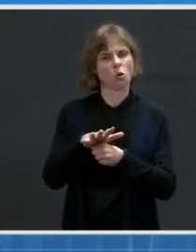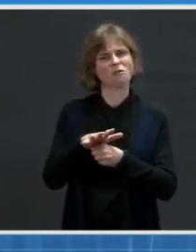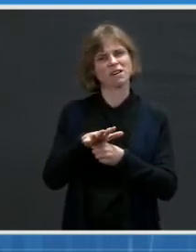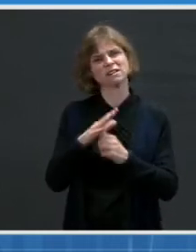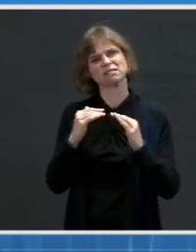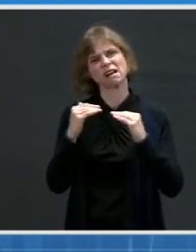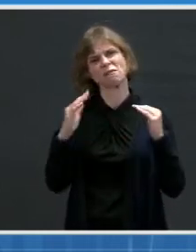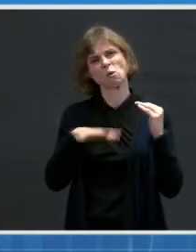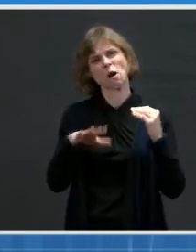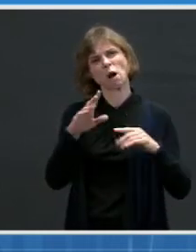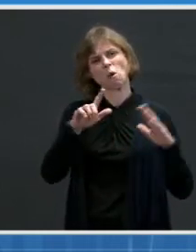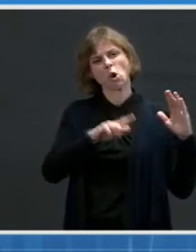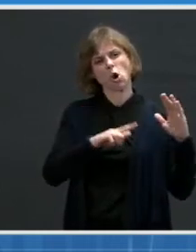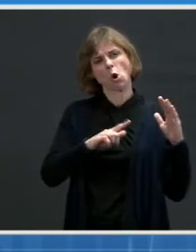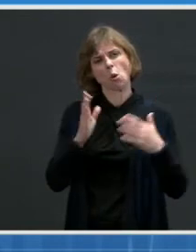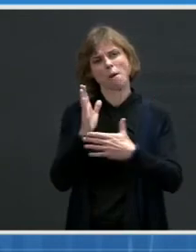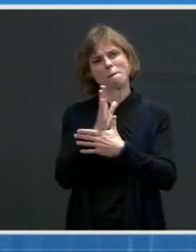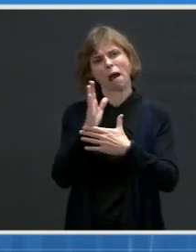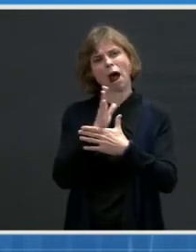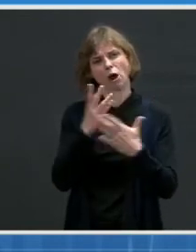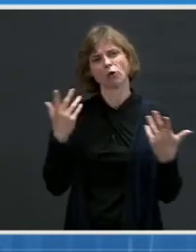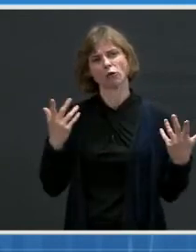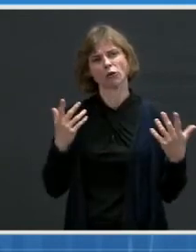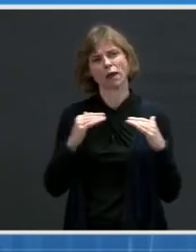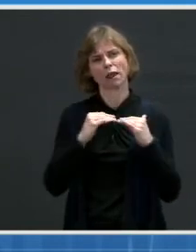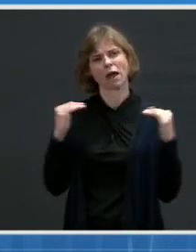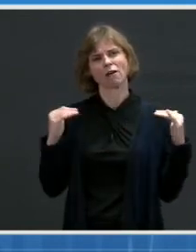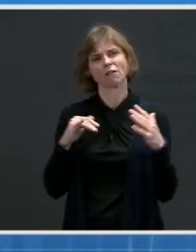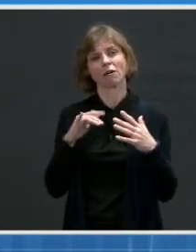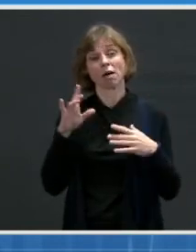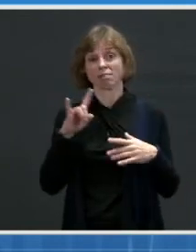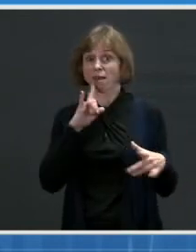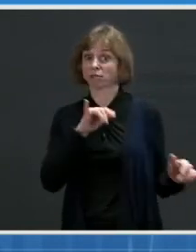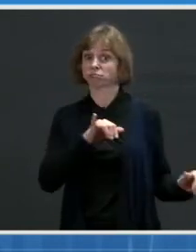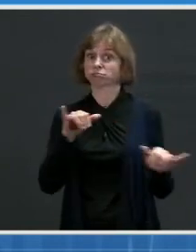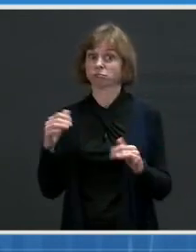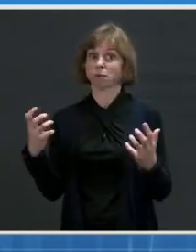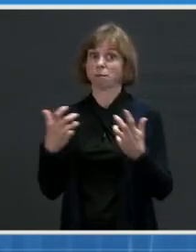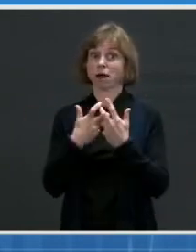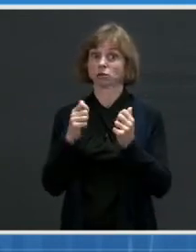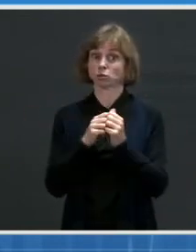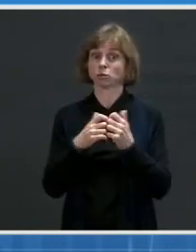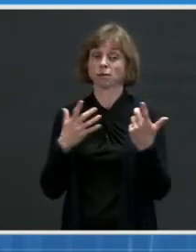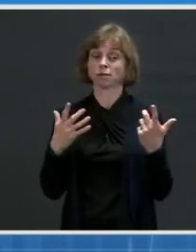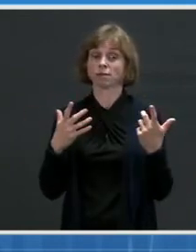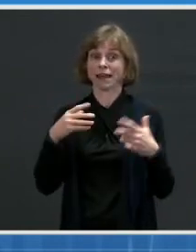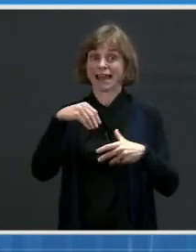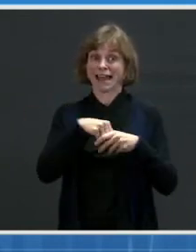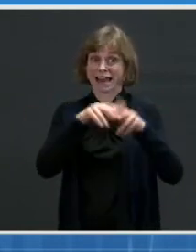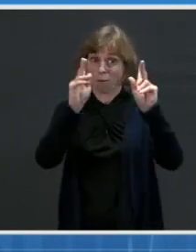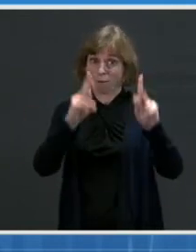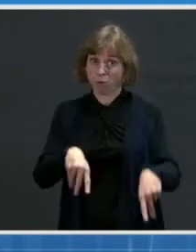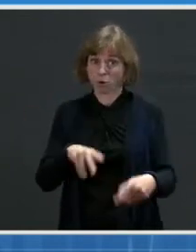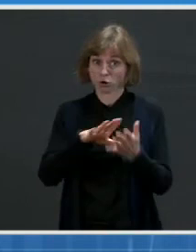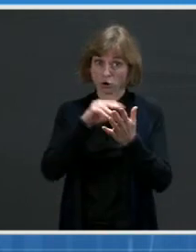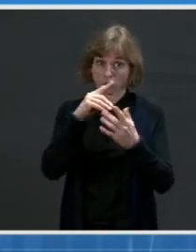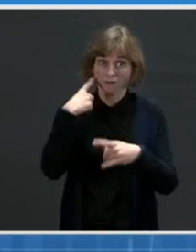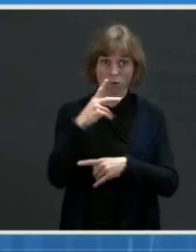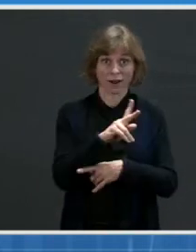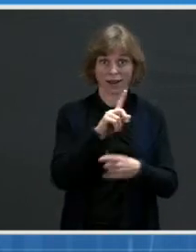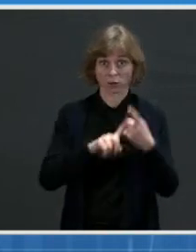levels, that's consistent with full in-person learning for all K-12 schools in CDC's guidance.